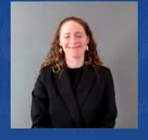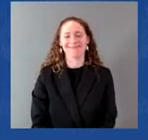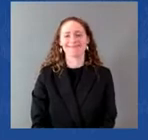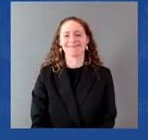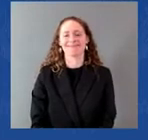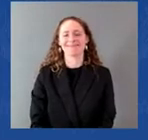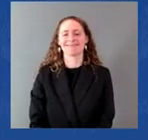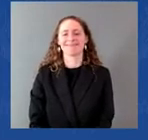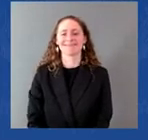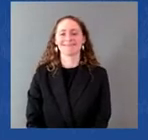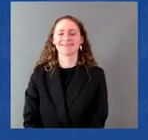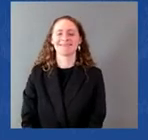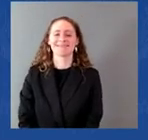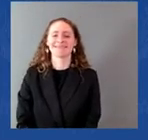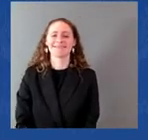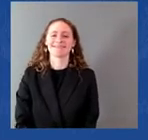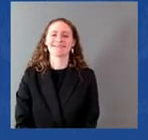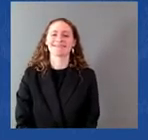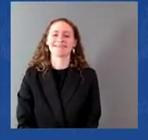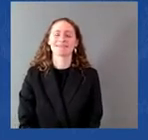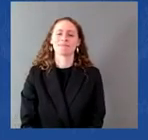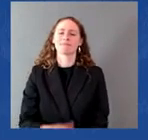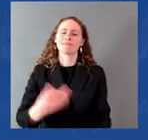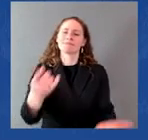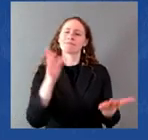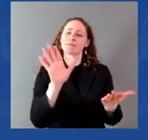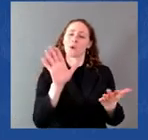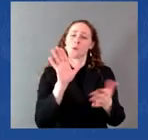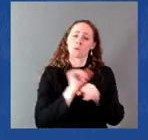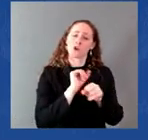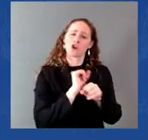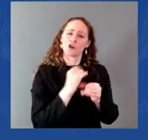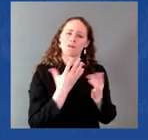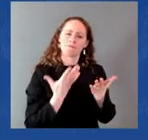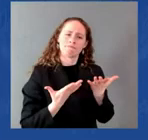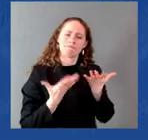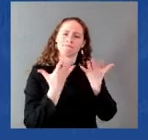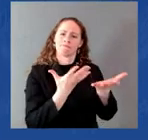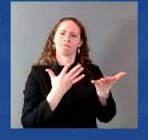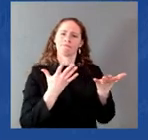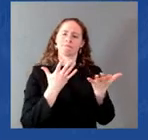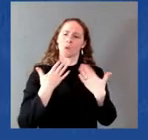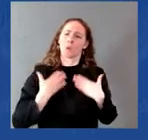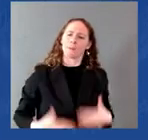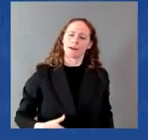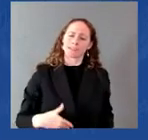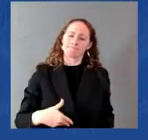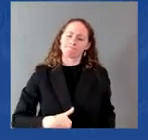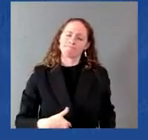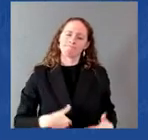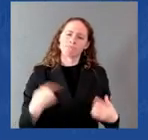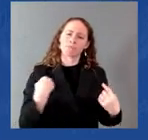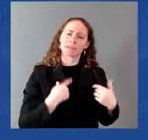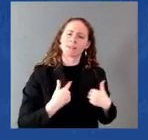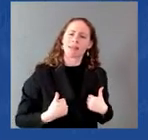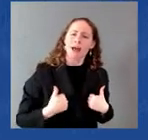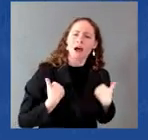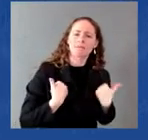we overcome and how we love. Joni, congratulations. Congratulations.